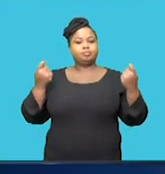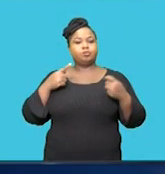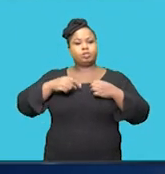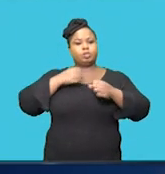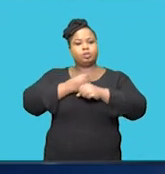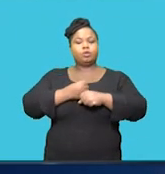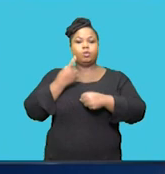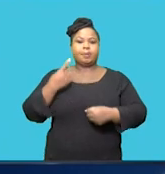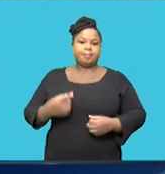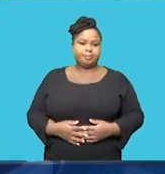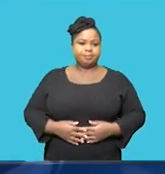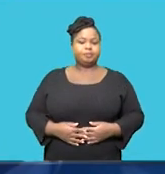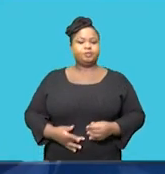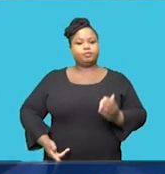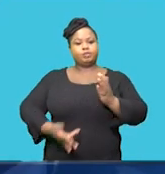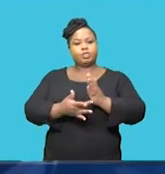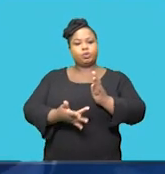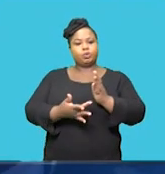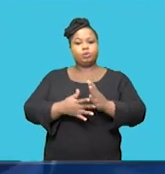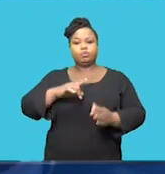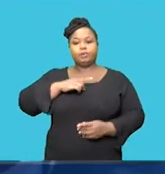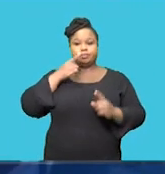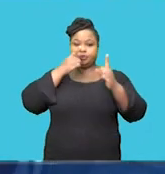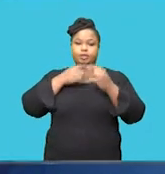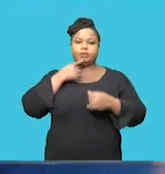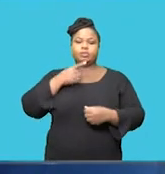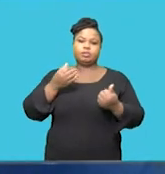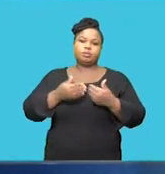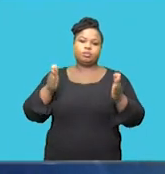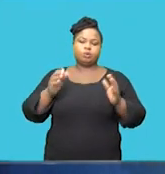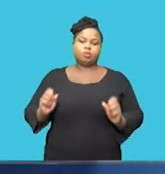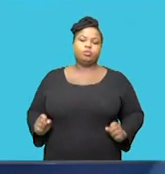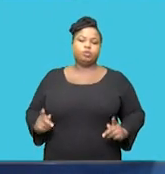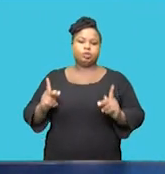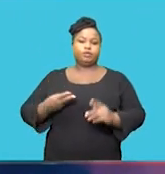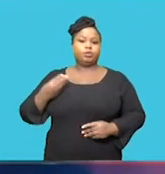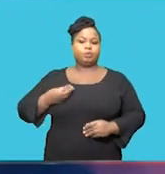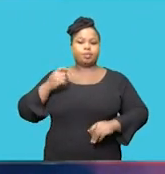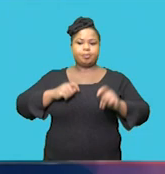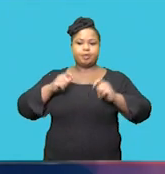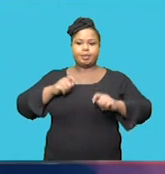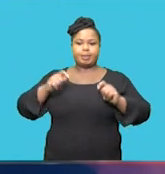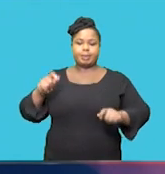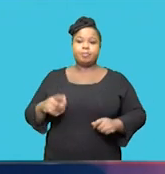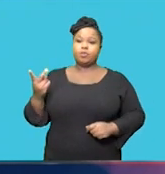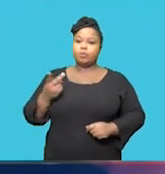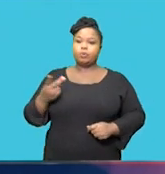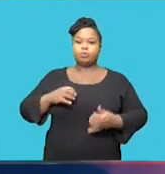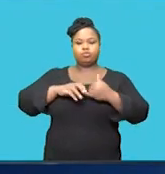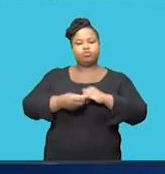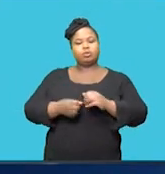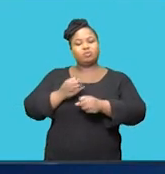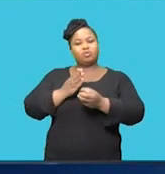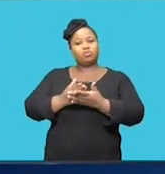lalonyaka lezobuchwepheshe njengenxalenye yokuvula amathuba kubantu abatsha kunye nokuvala